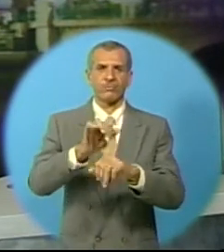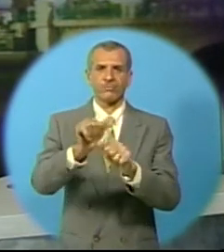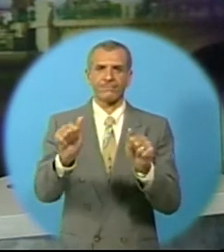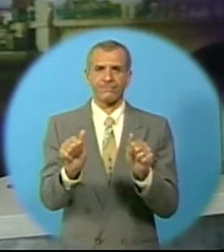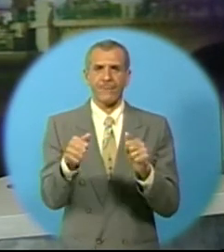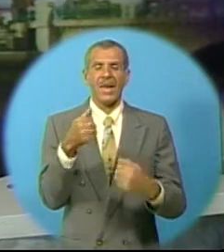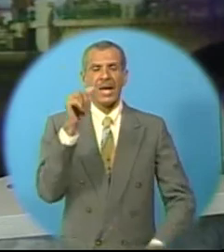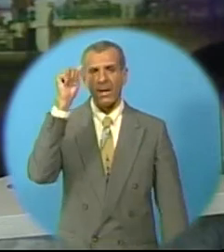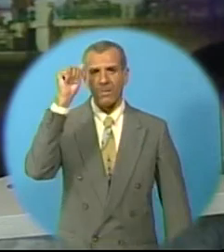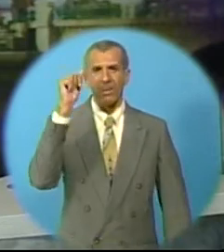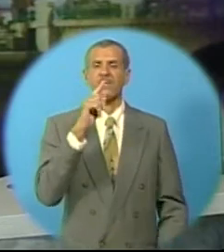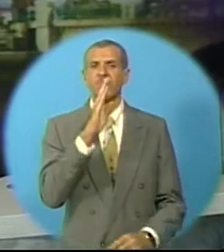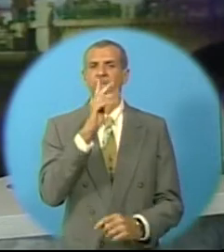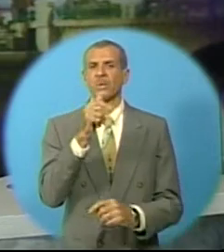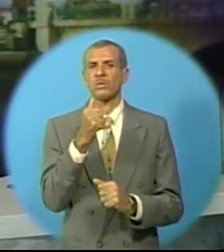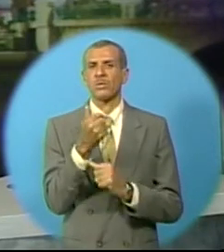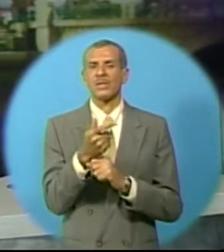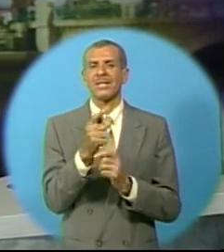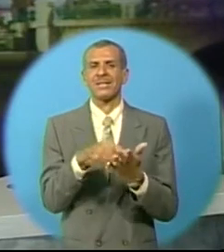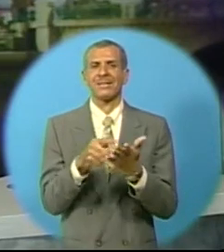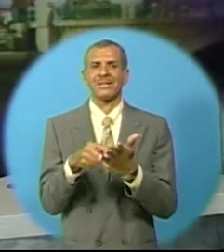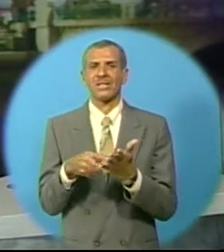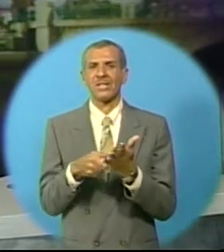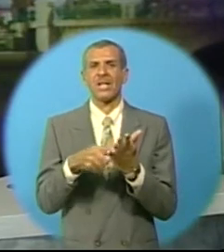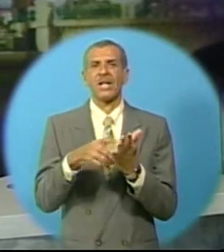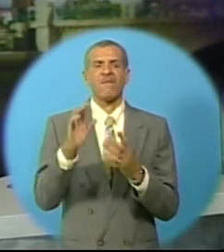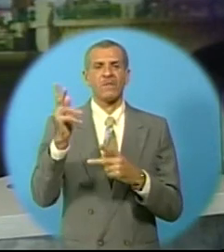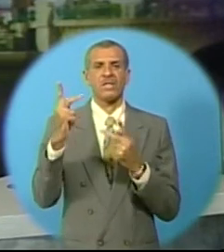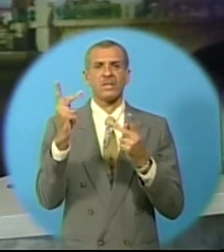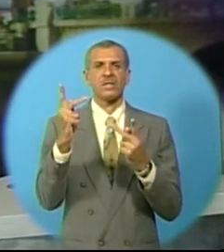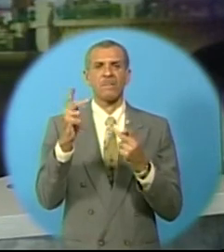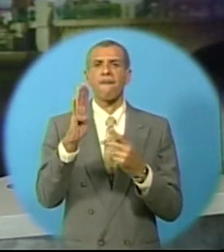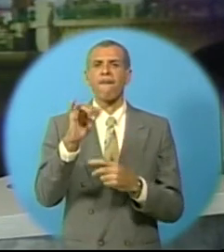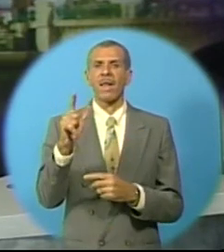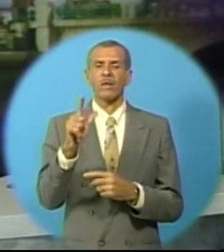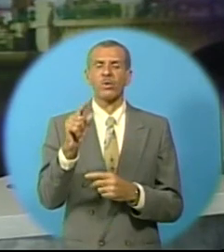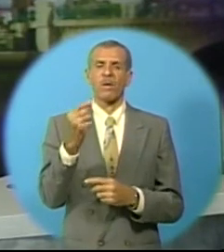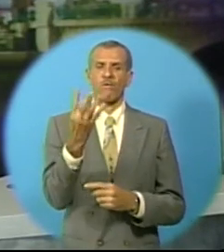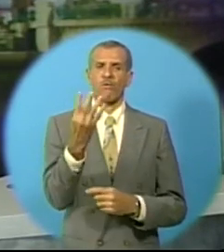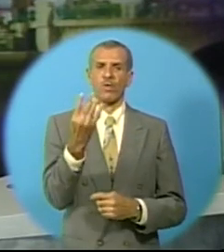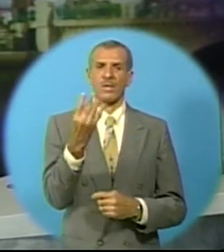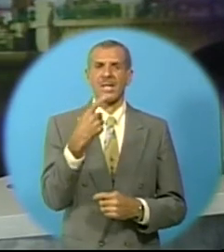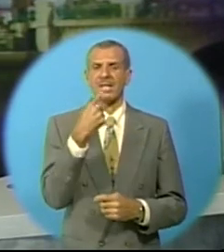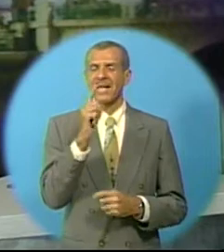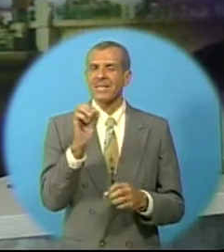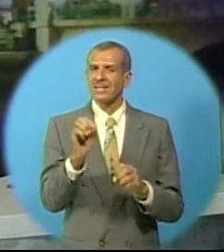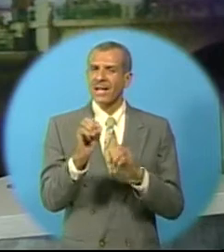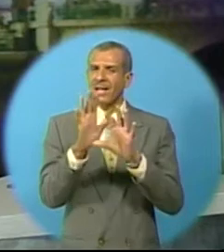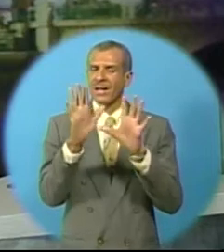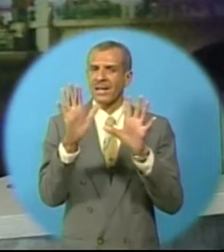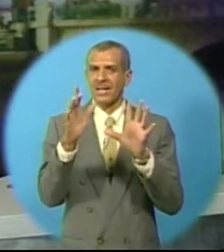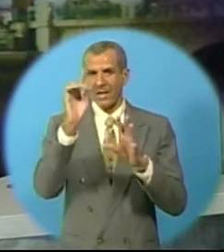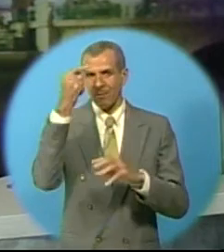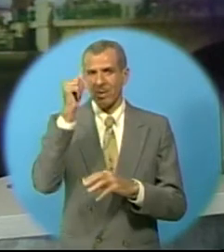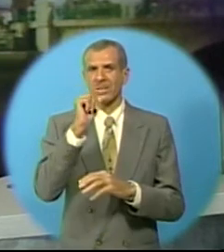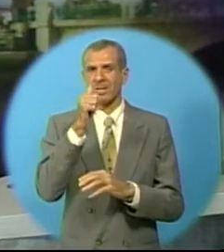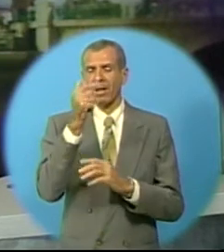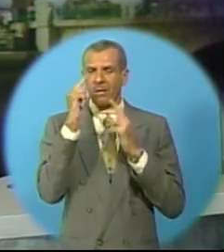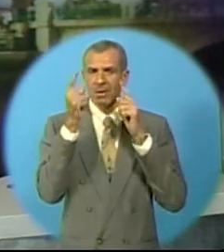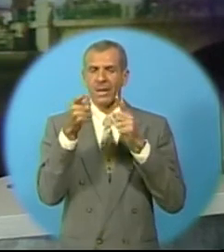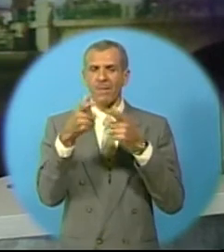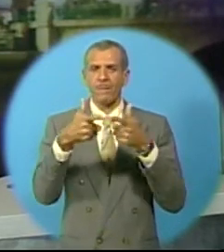was contributing to the debate on the Tourism Development Bill 2014. He says, too, it's clear that government was not looking at the